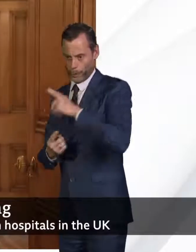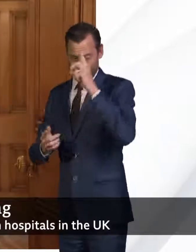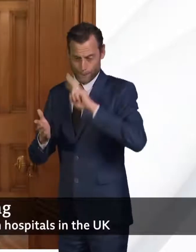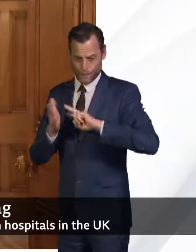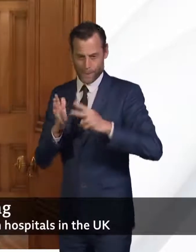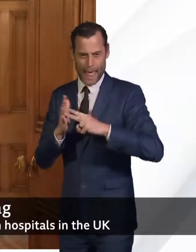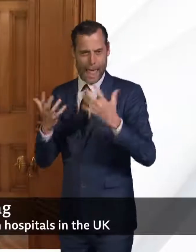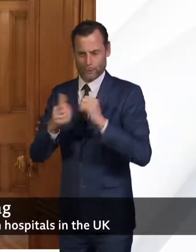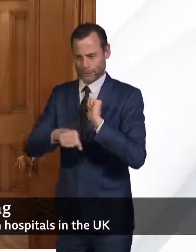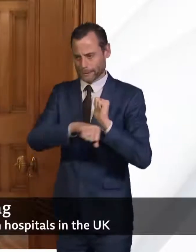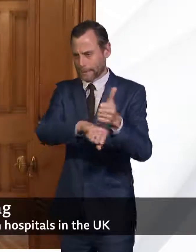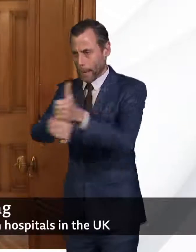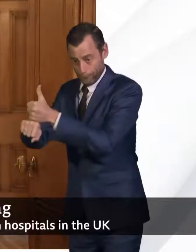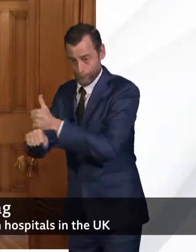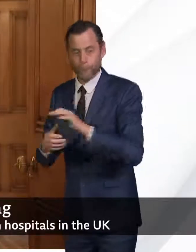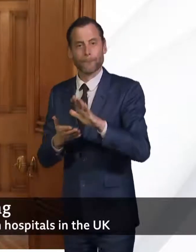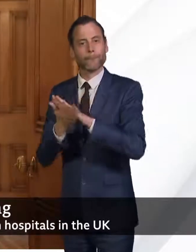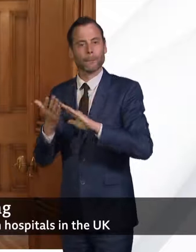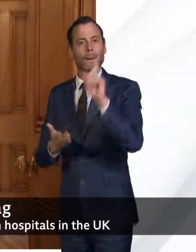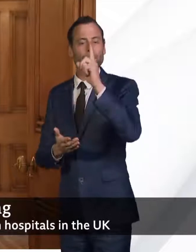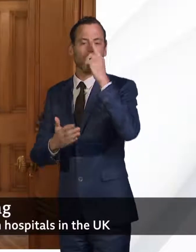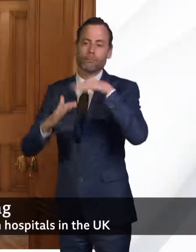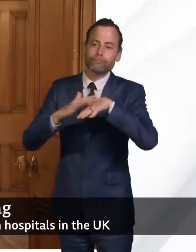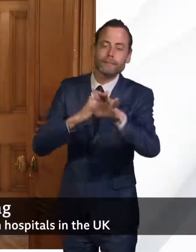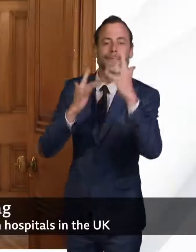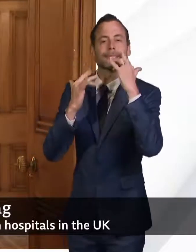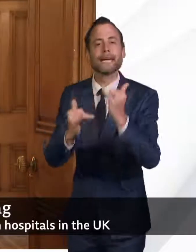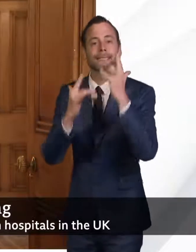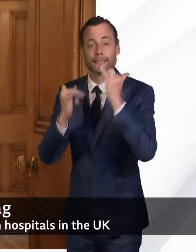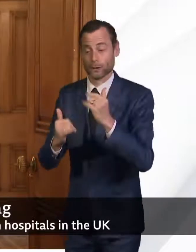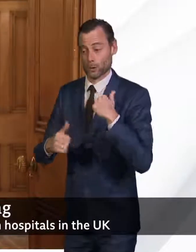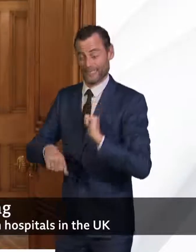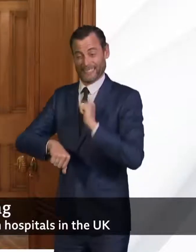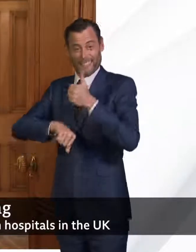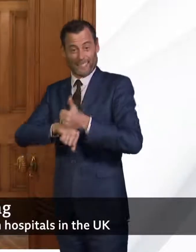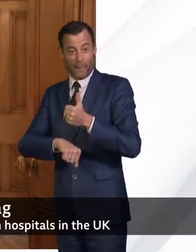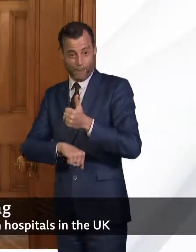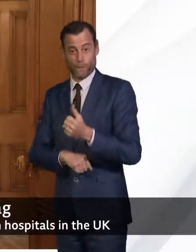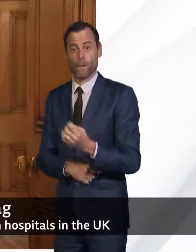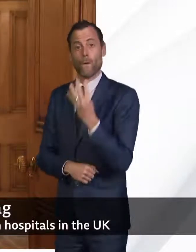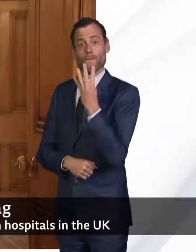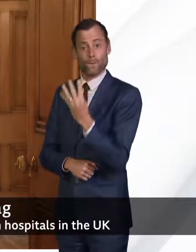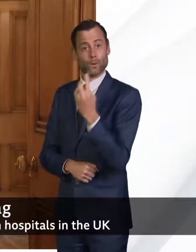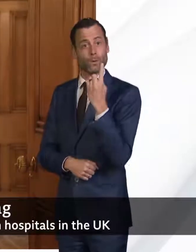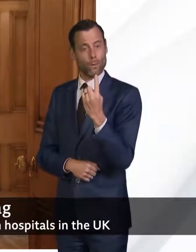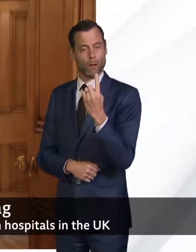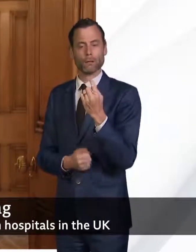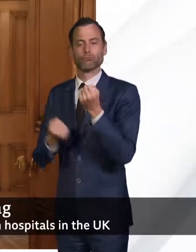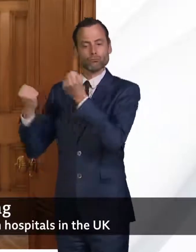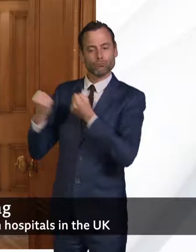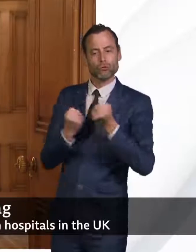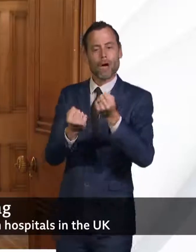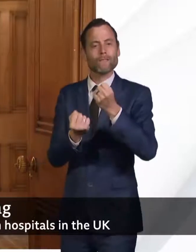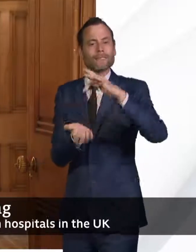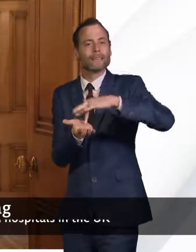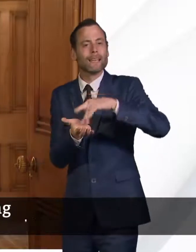continuously opening new drive-through centres. There are now 41, with 48 going live this week. For people